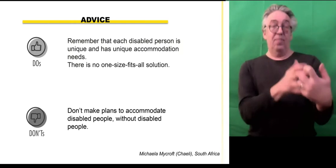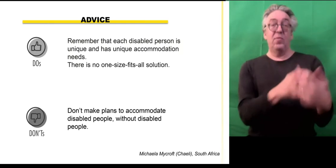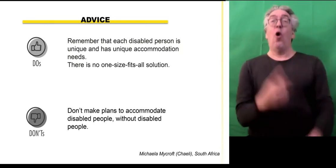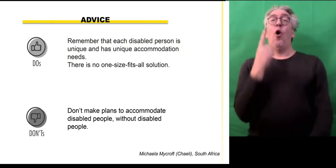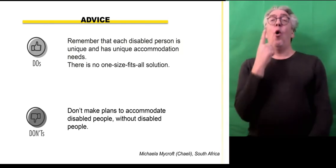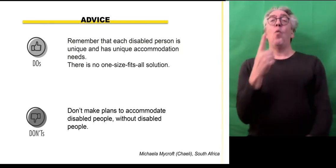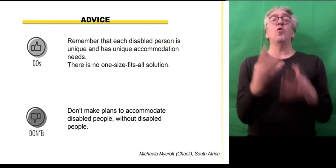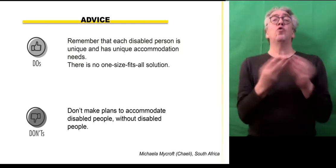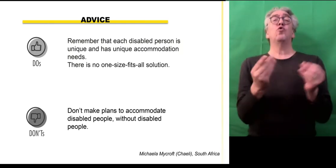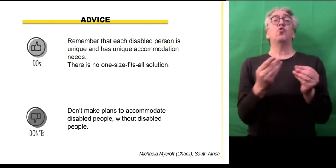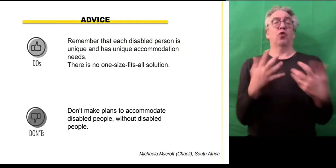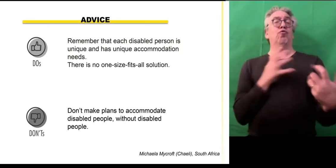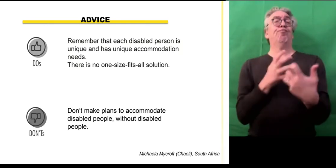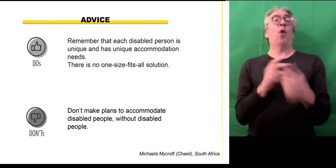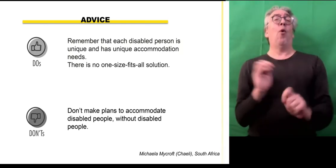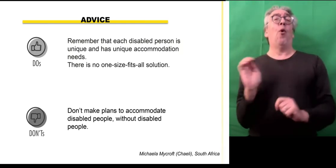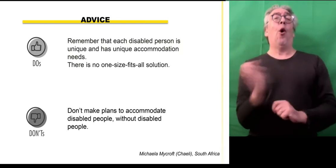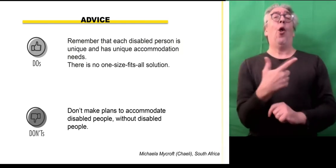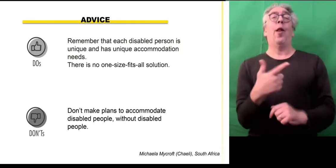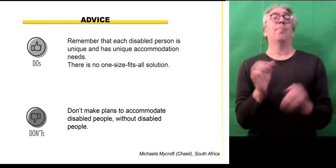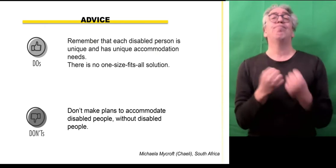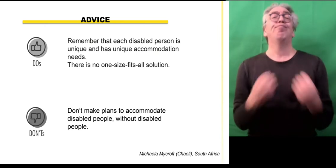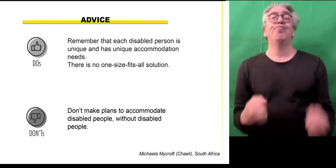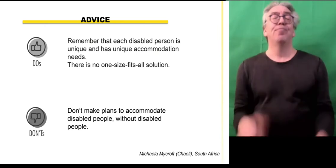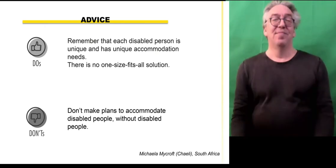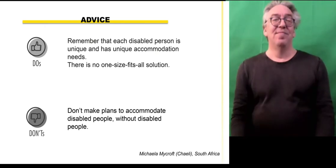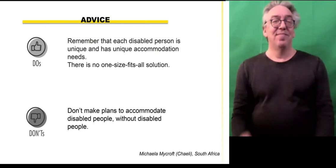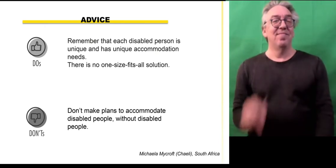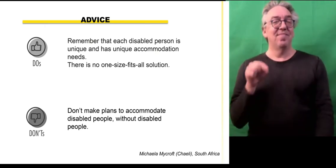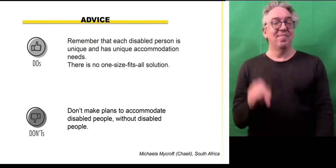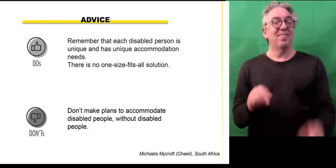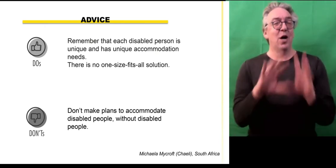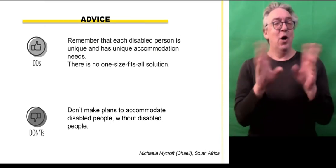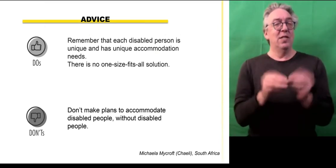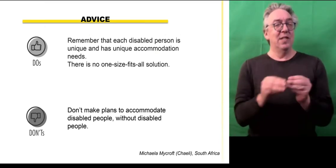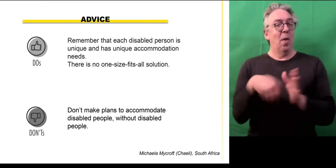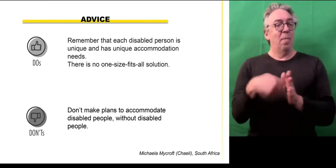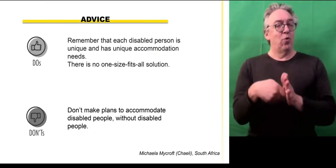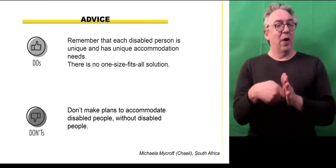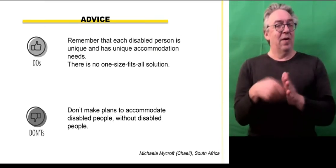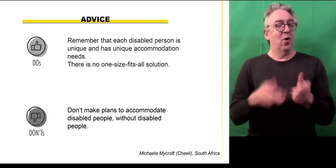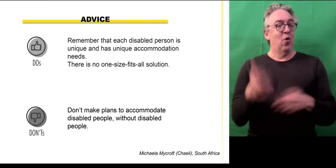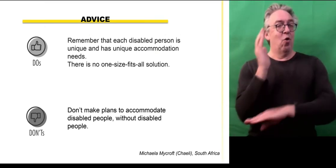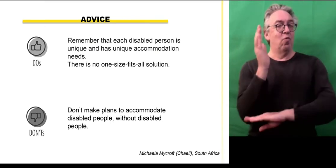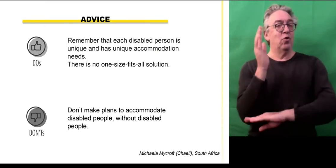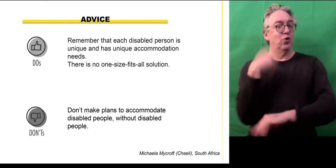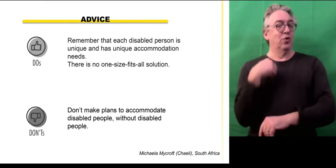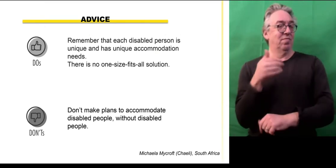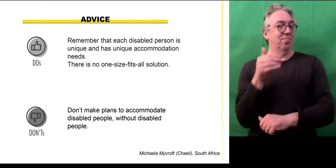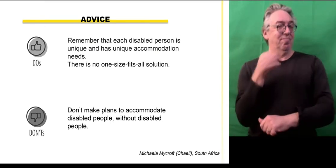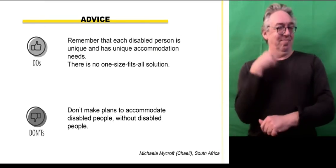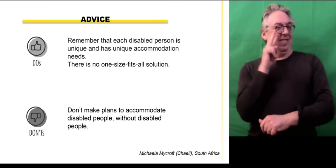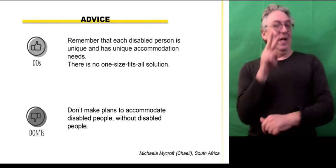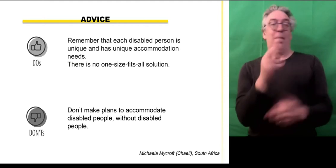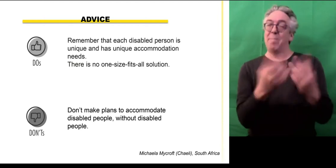have heard in the conference a lot, so we need to take this advice very seriously. And don't make